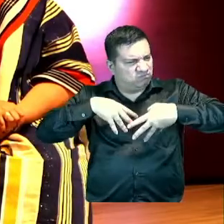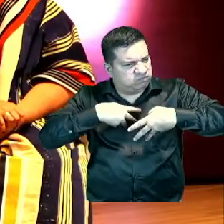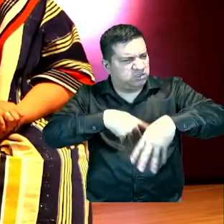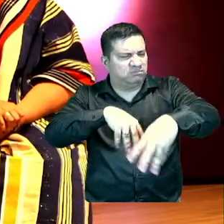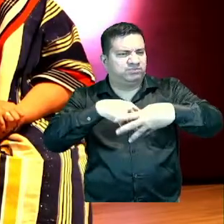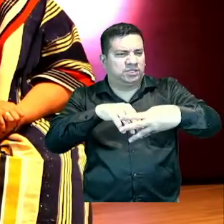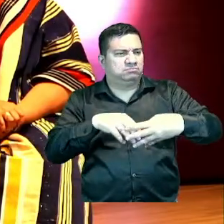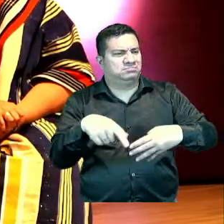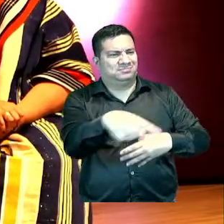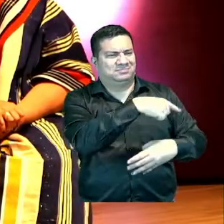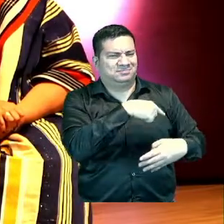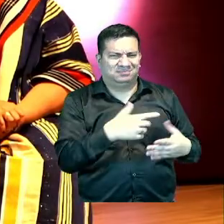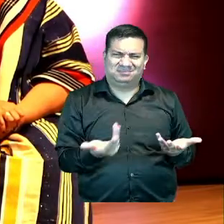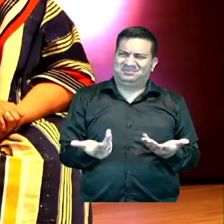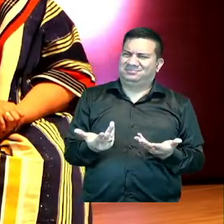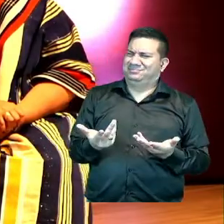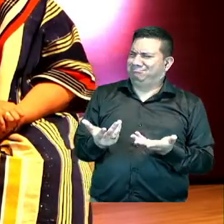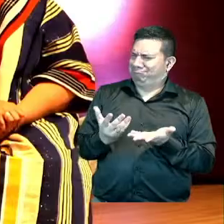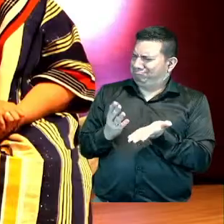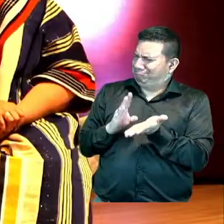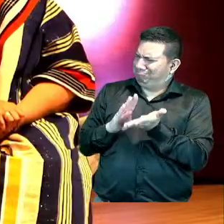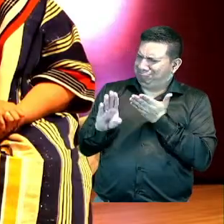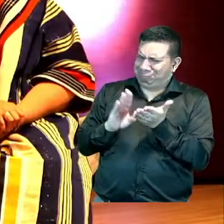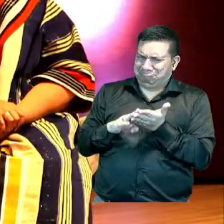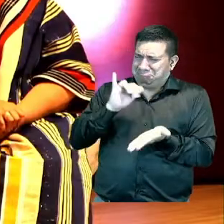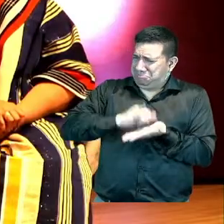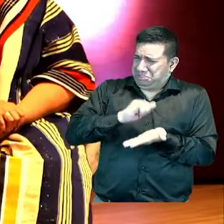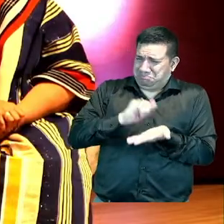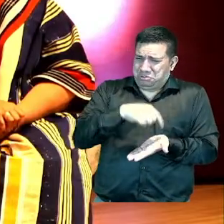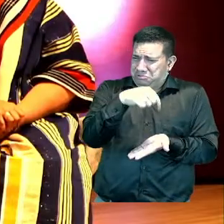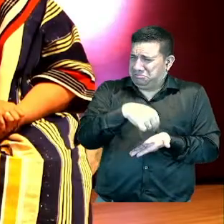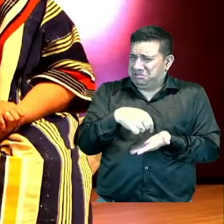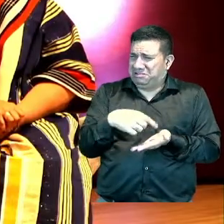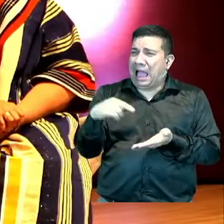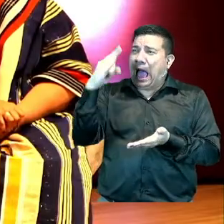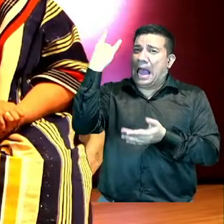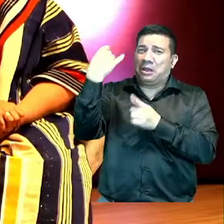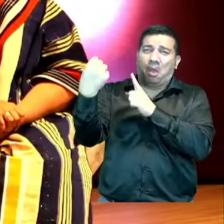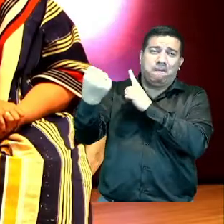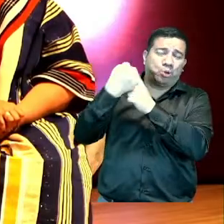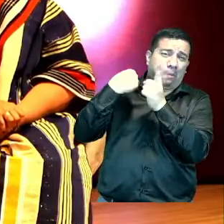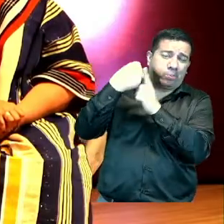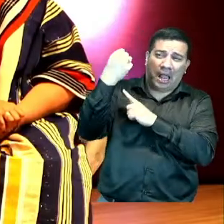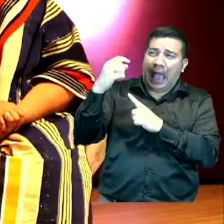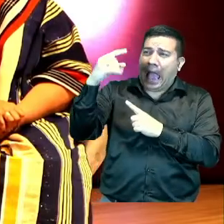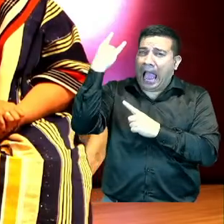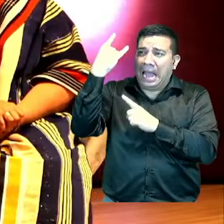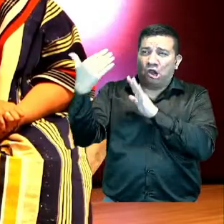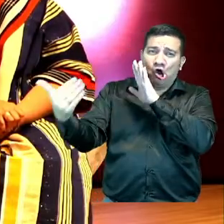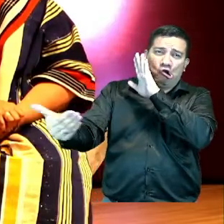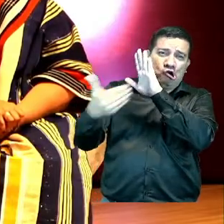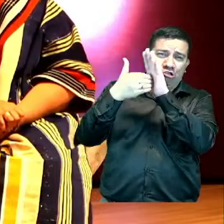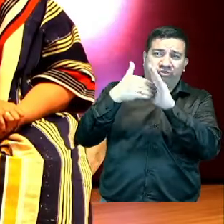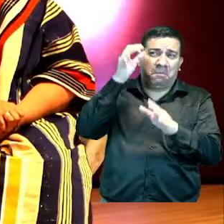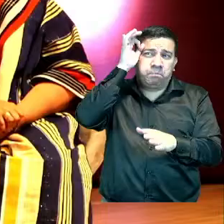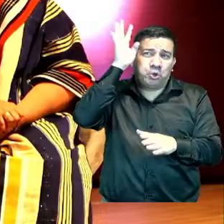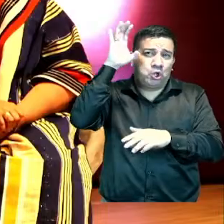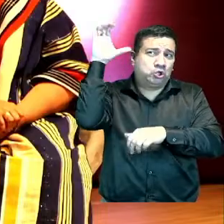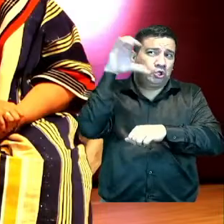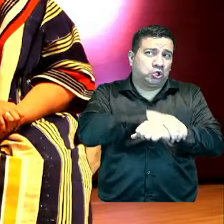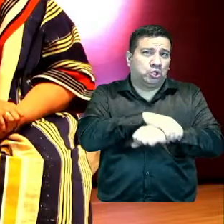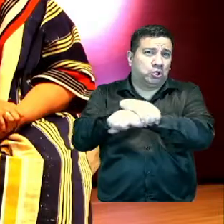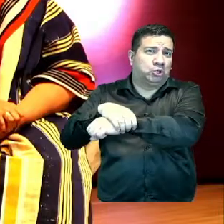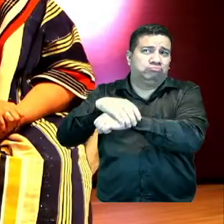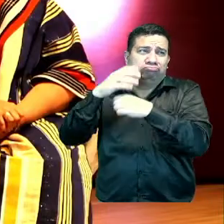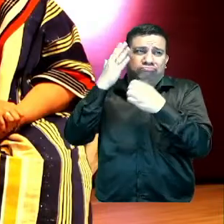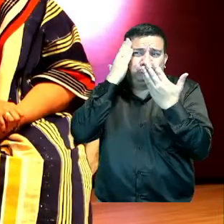need to mobilize. And all of them said, but we never left our town. We're going to be beaten. Something bad's going to happen to